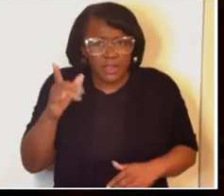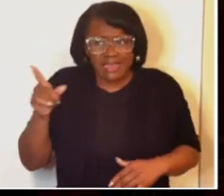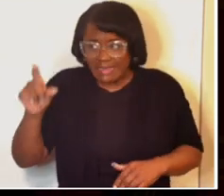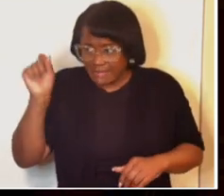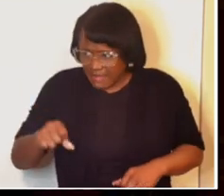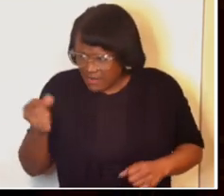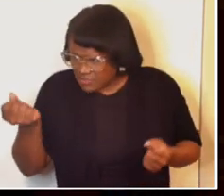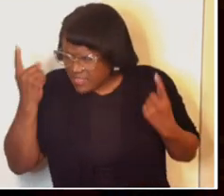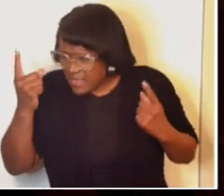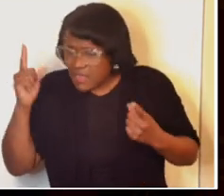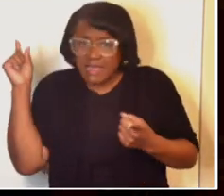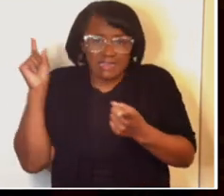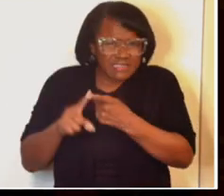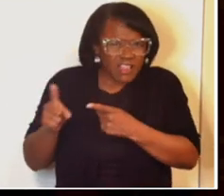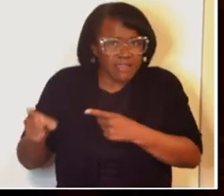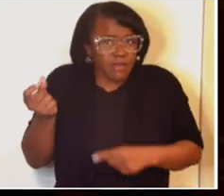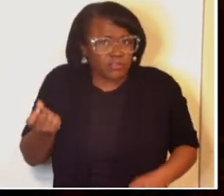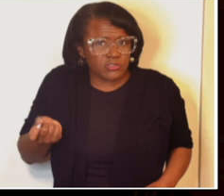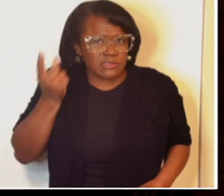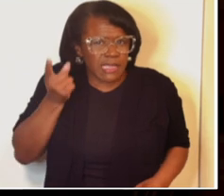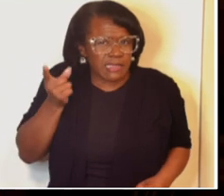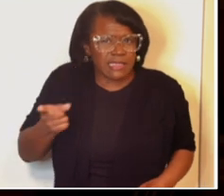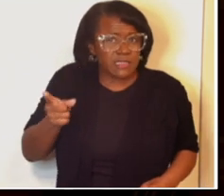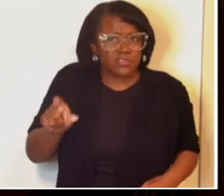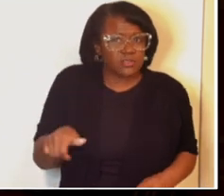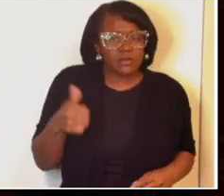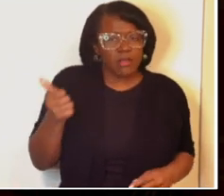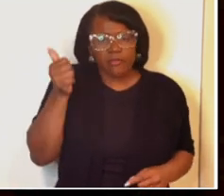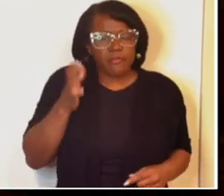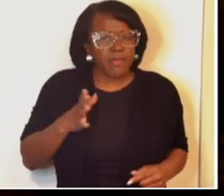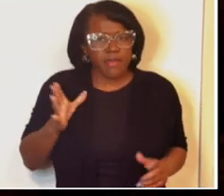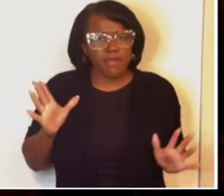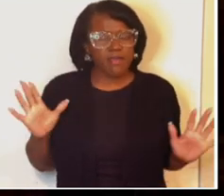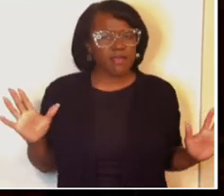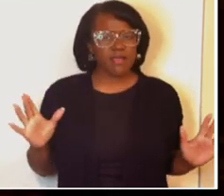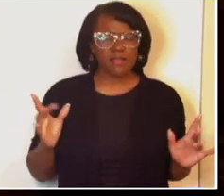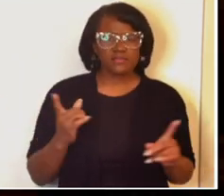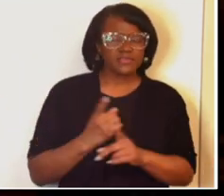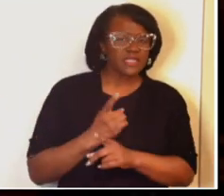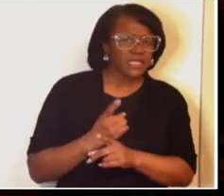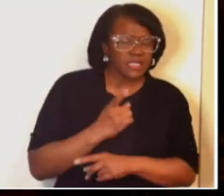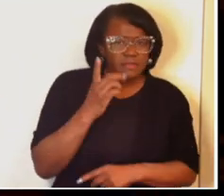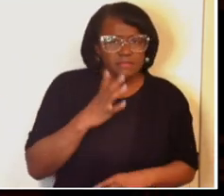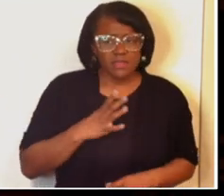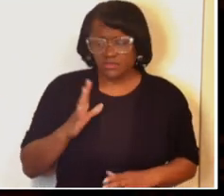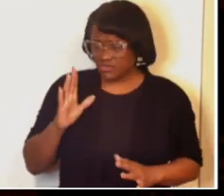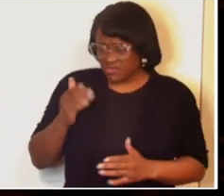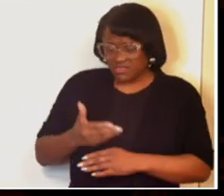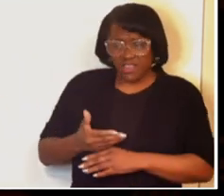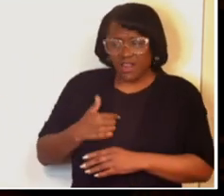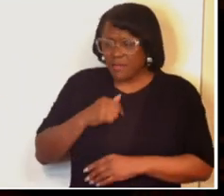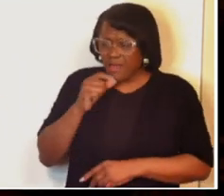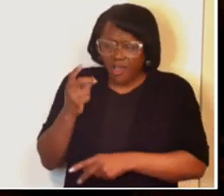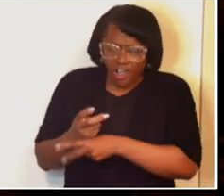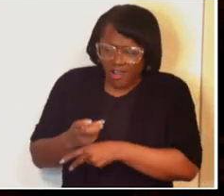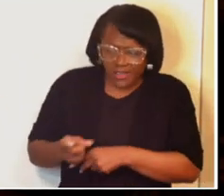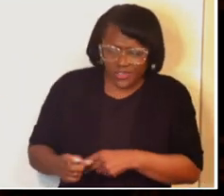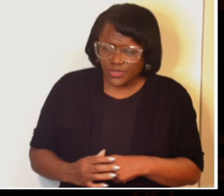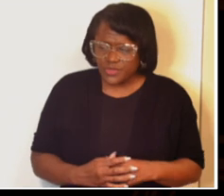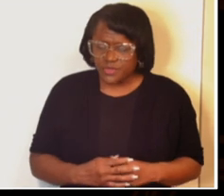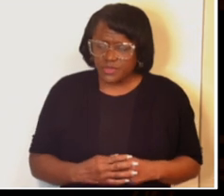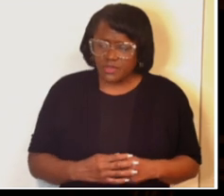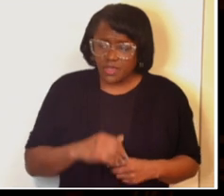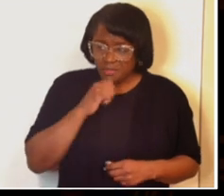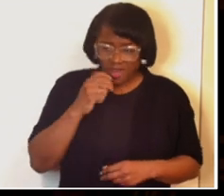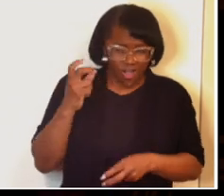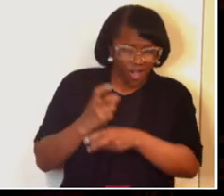until he understands that he is just another man. So, son, I'm not hard on you. I'm not hard on you